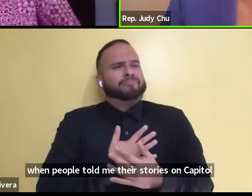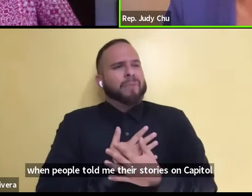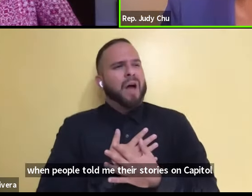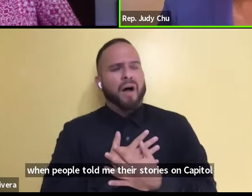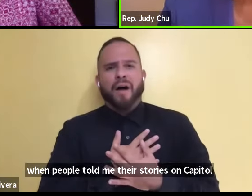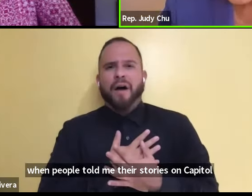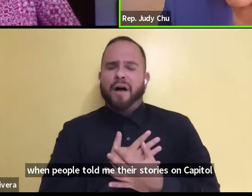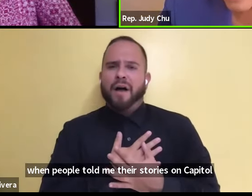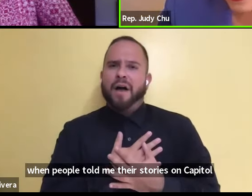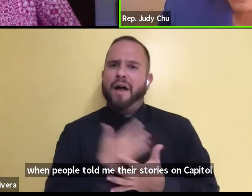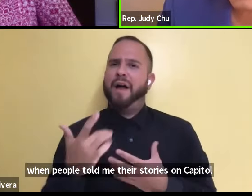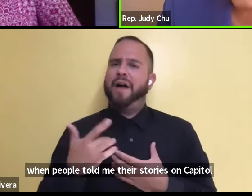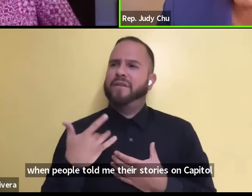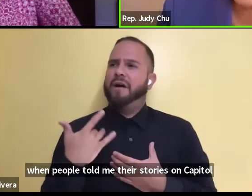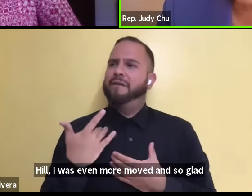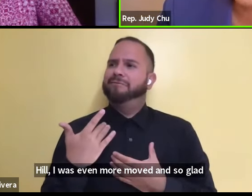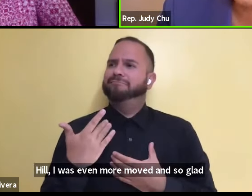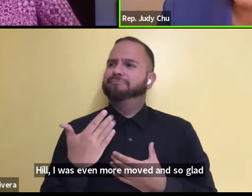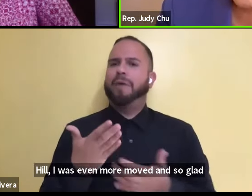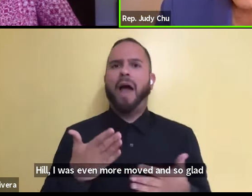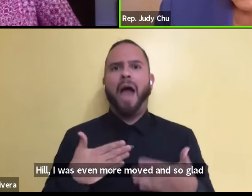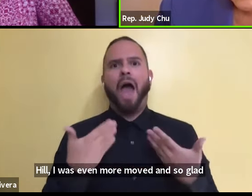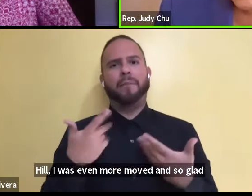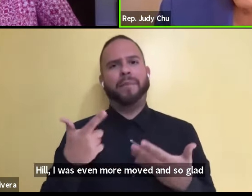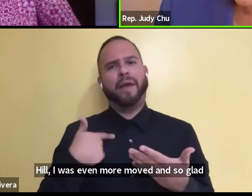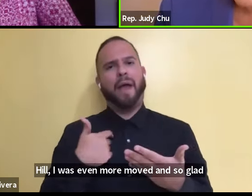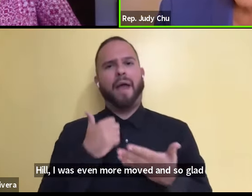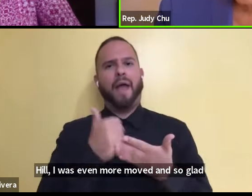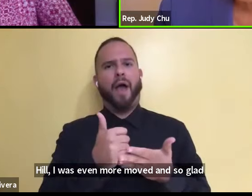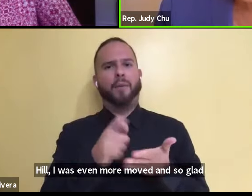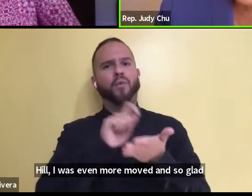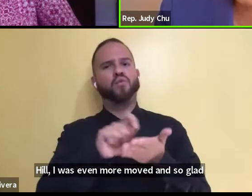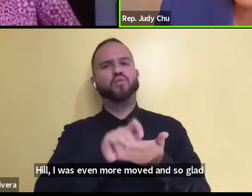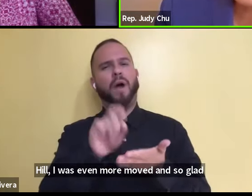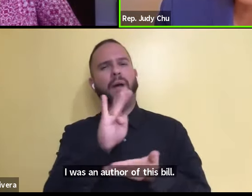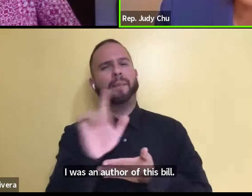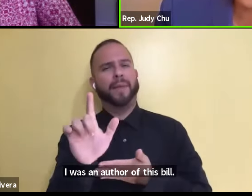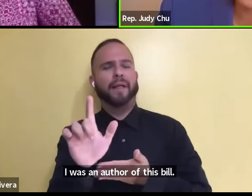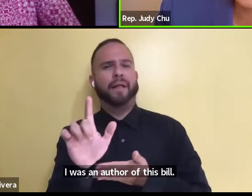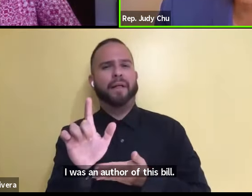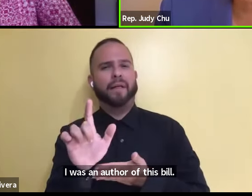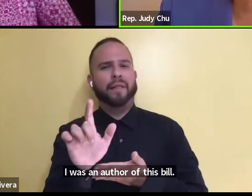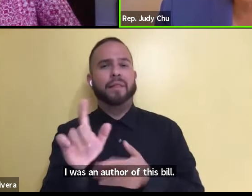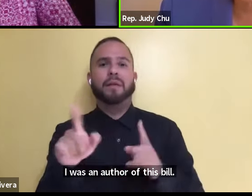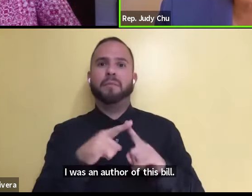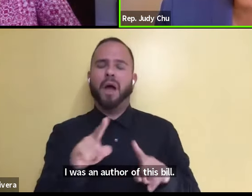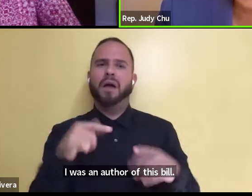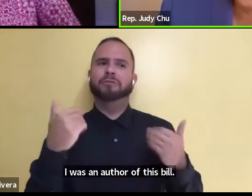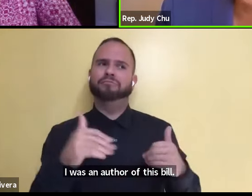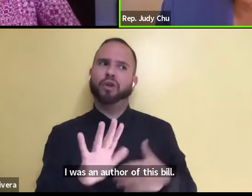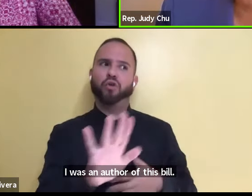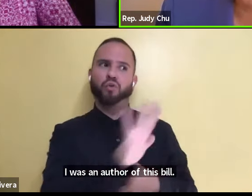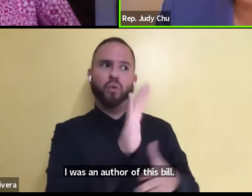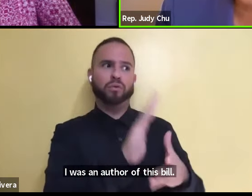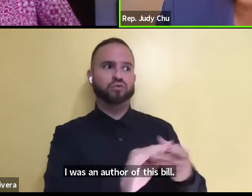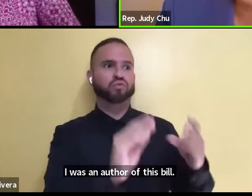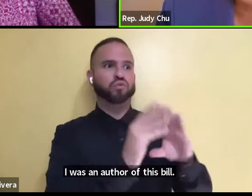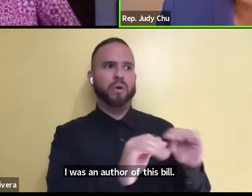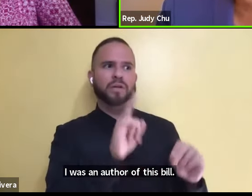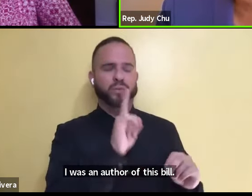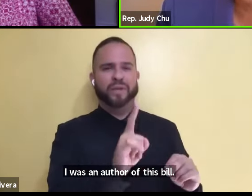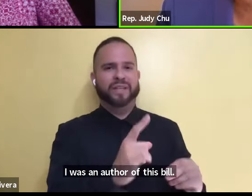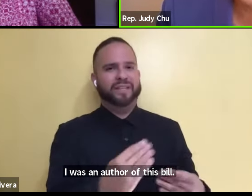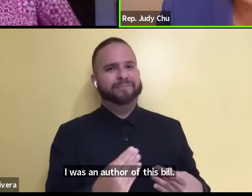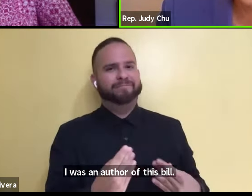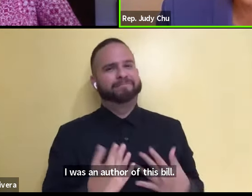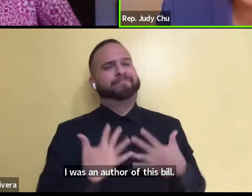an author of this bill. But I have to say that your stories moved a lot of people, and we actually got more